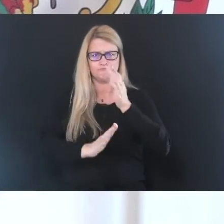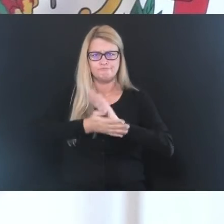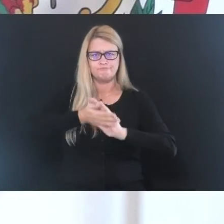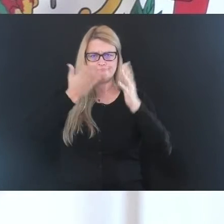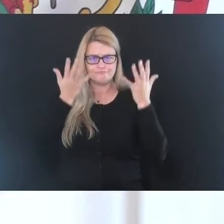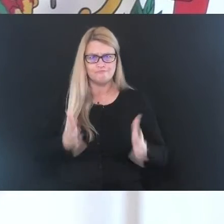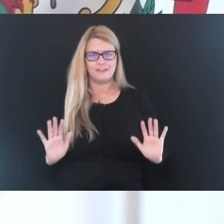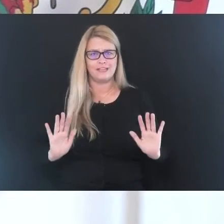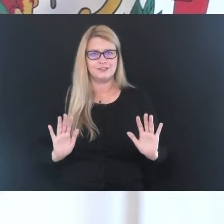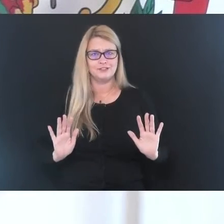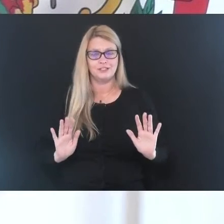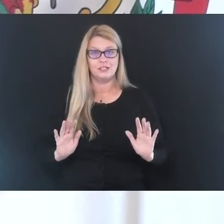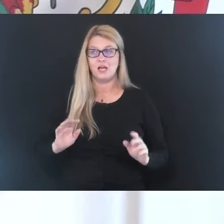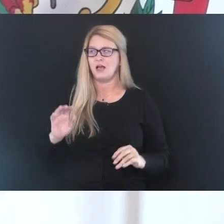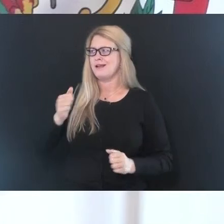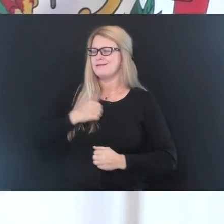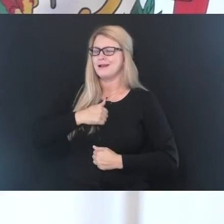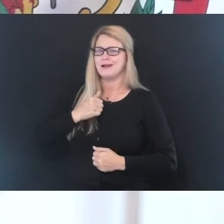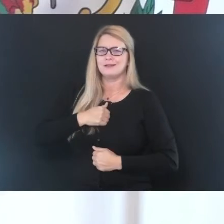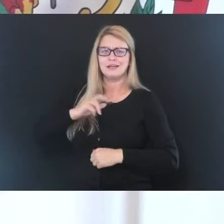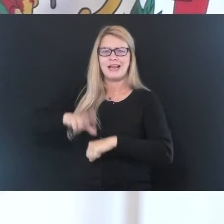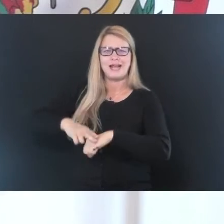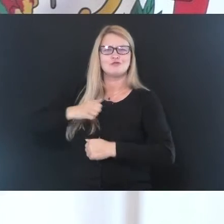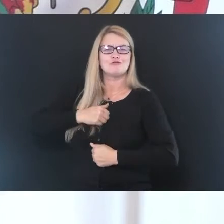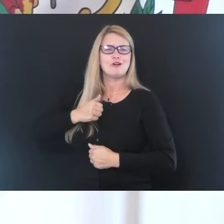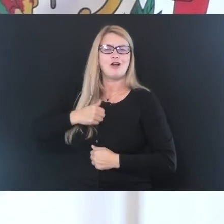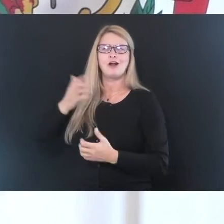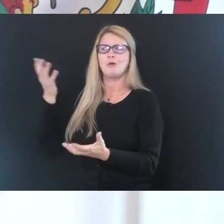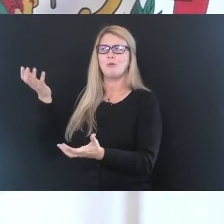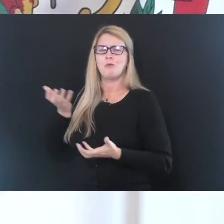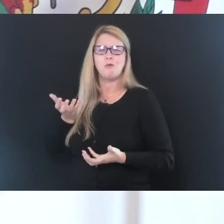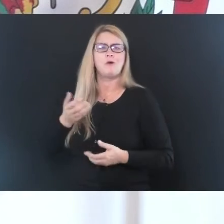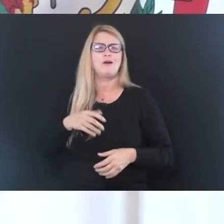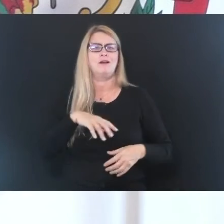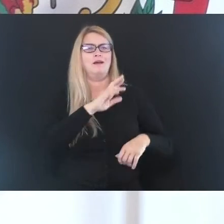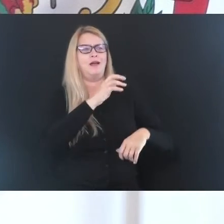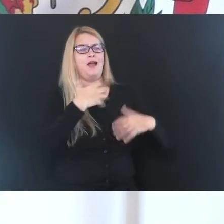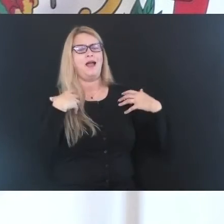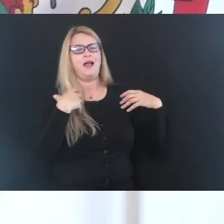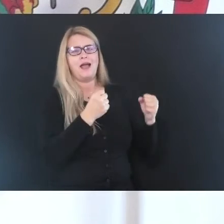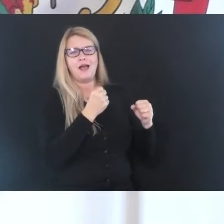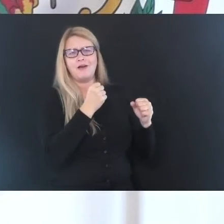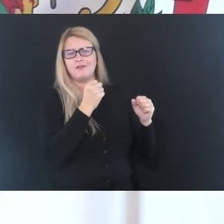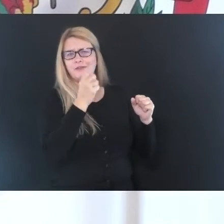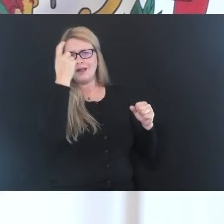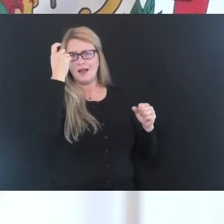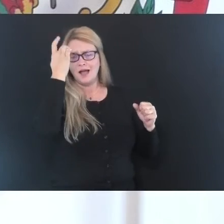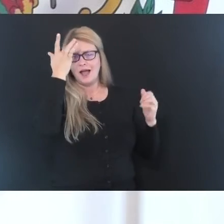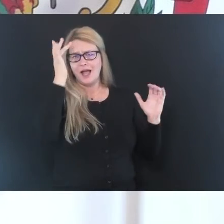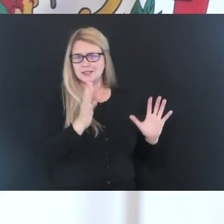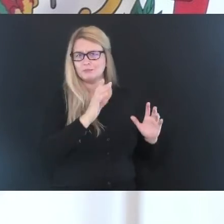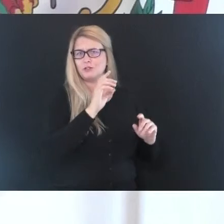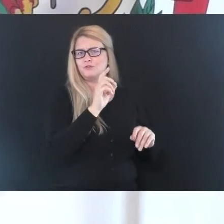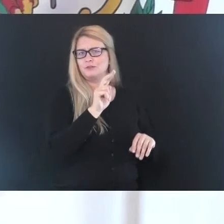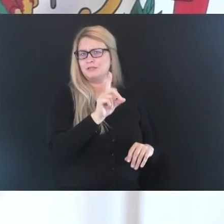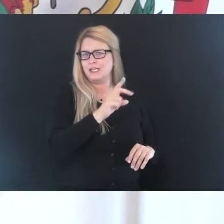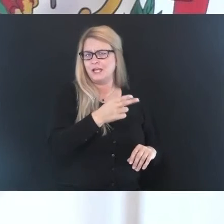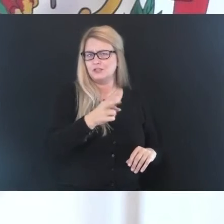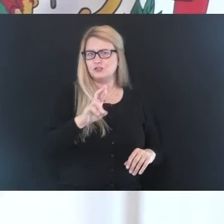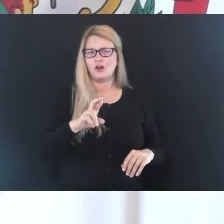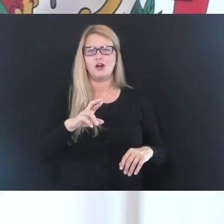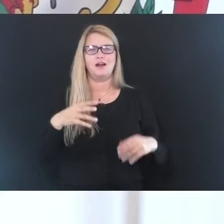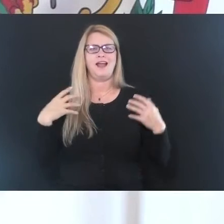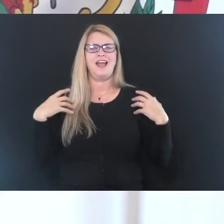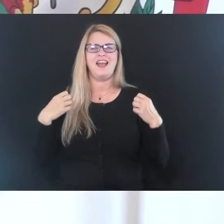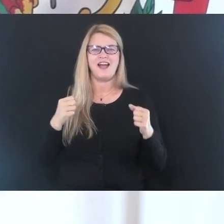of the amazing National Guard, our health experts at DHHR, our local partners, we're all on top of